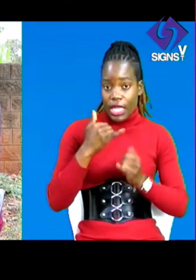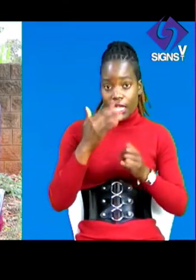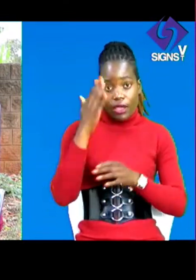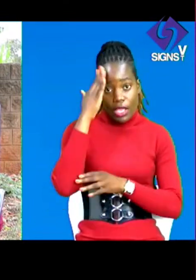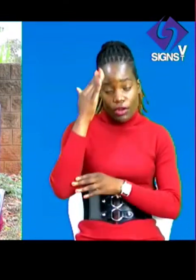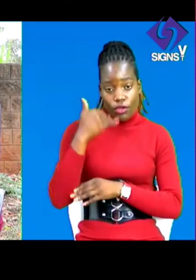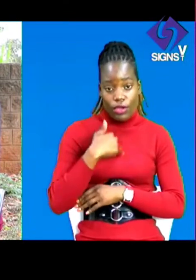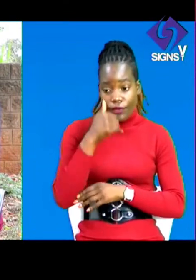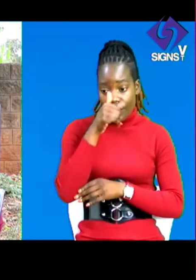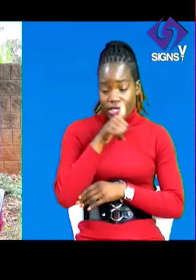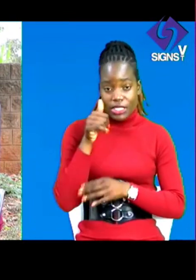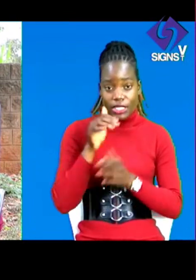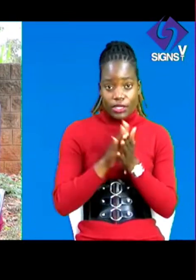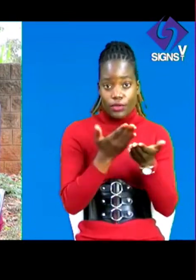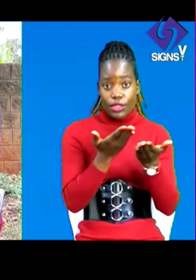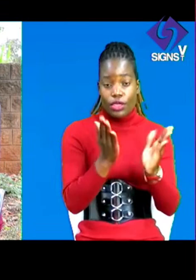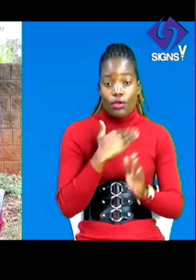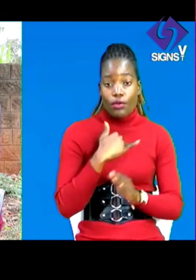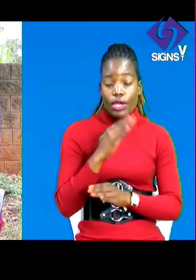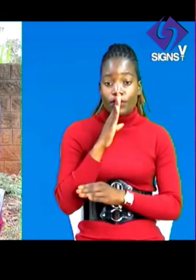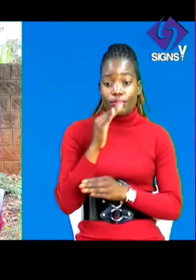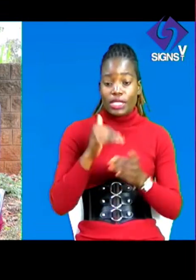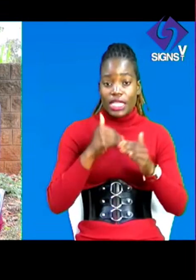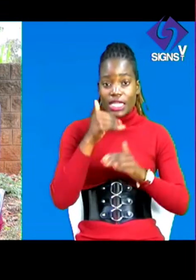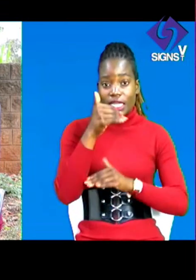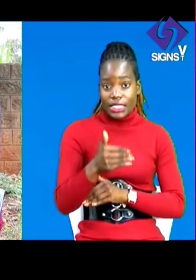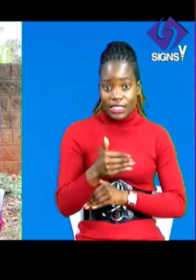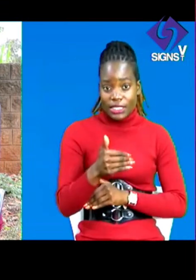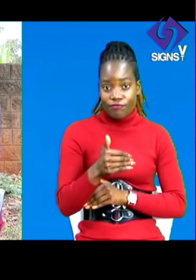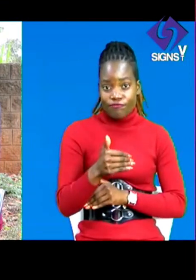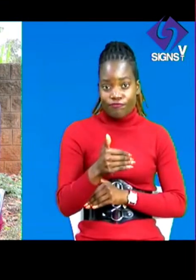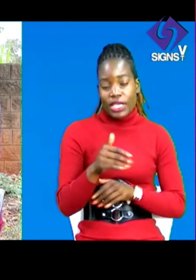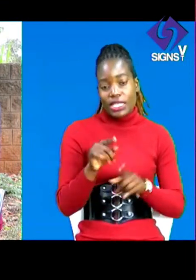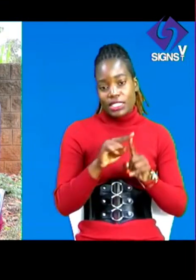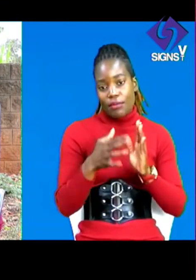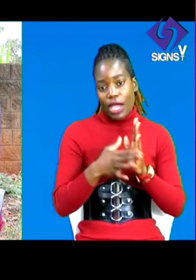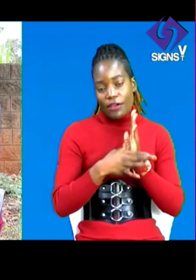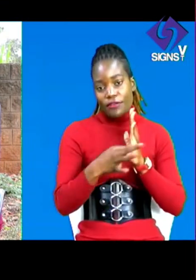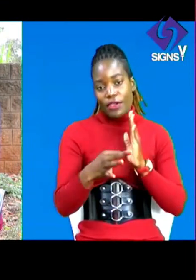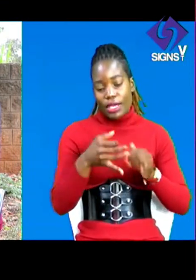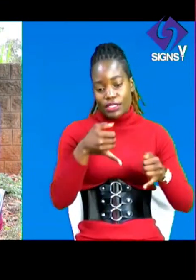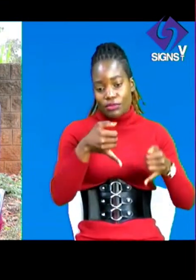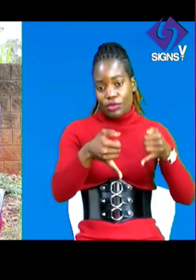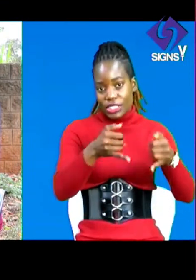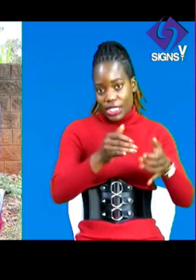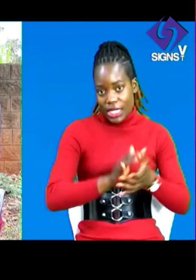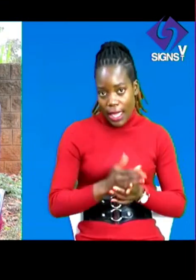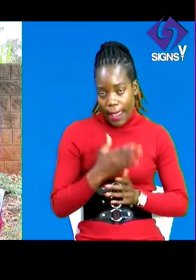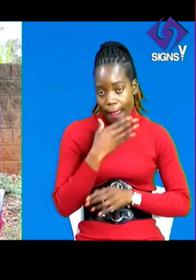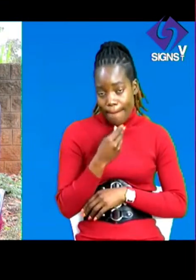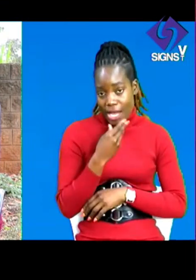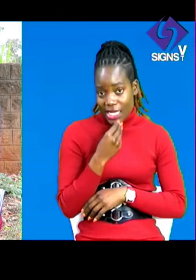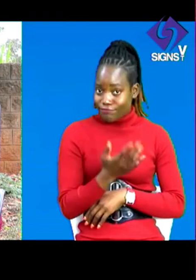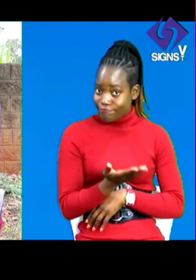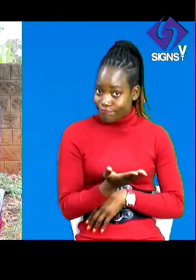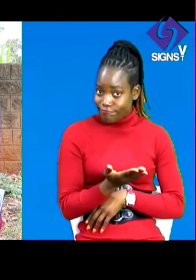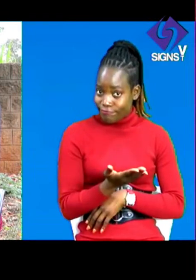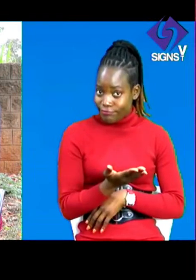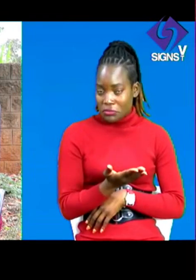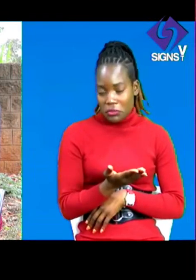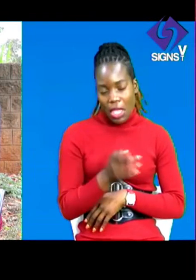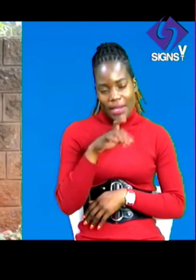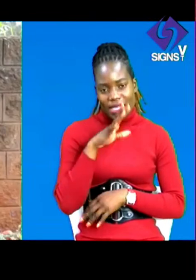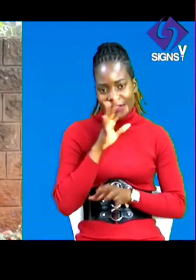have the secret with you now. You want to be the next big thing in the modeling industry, especially being a man? Look